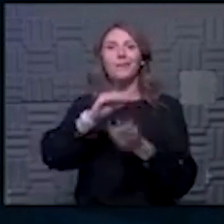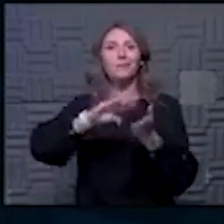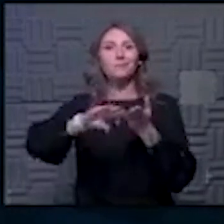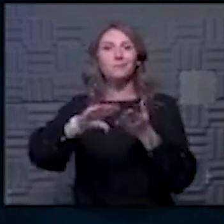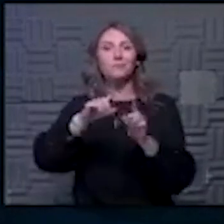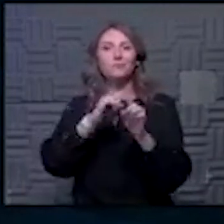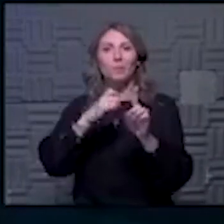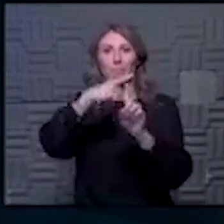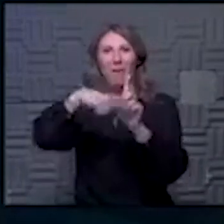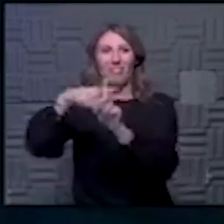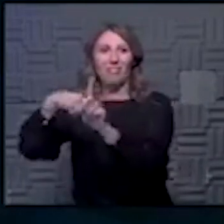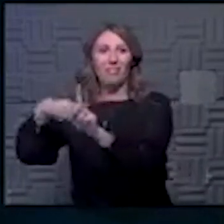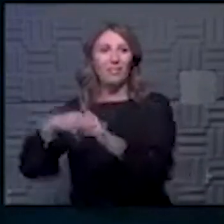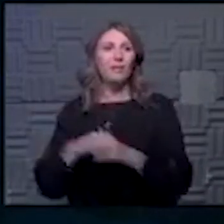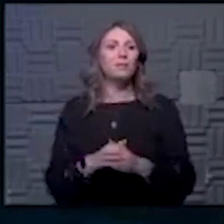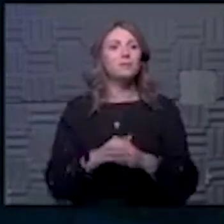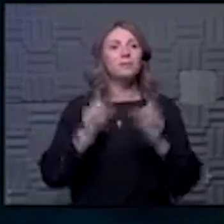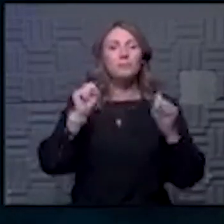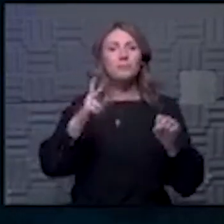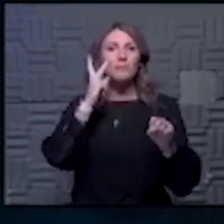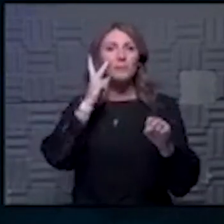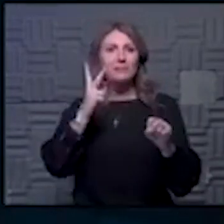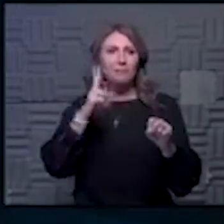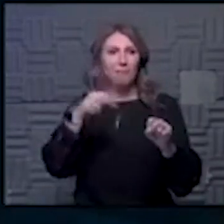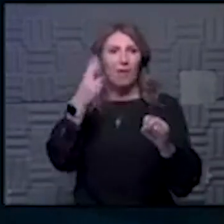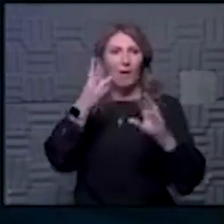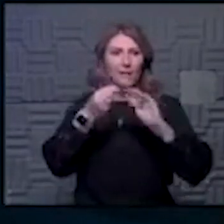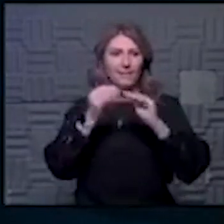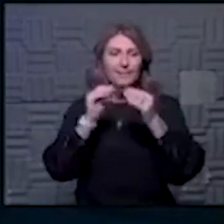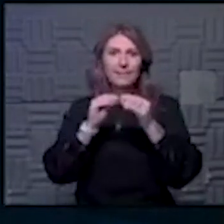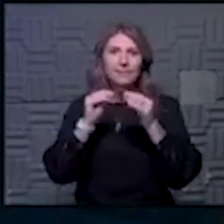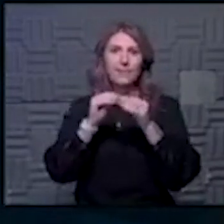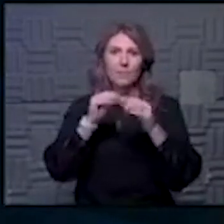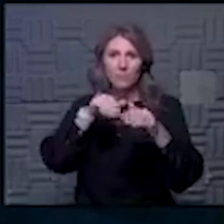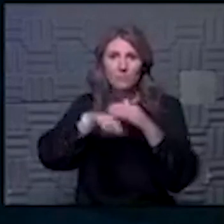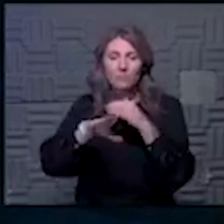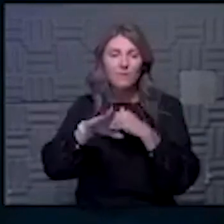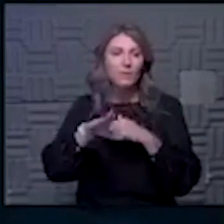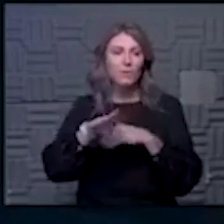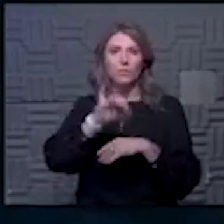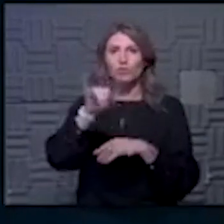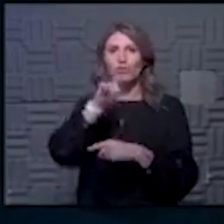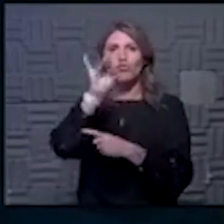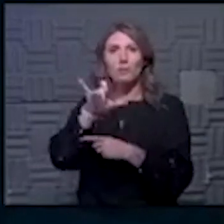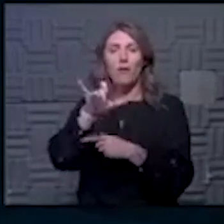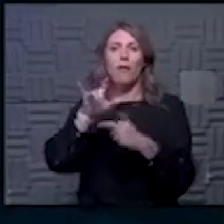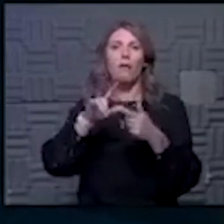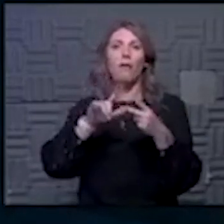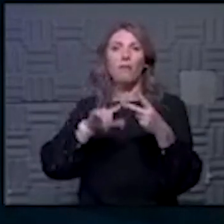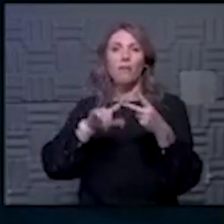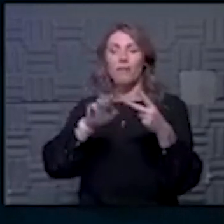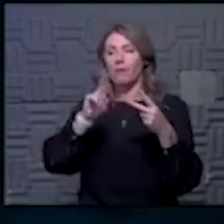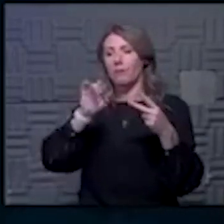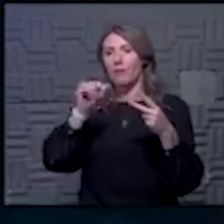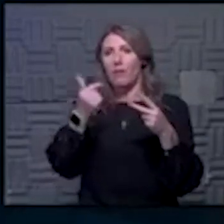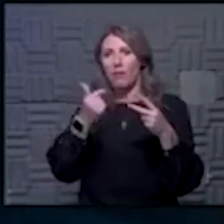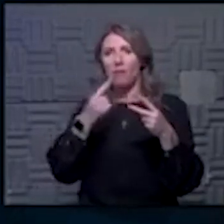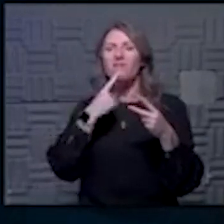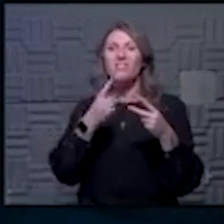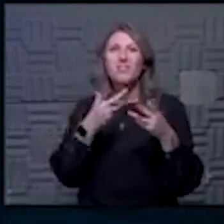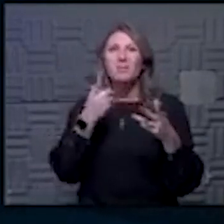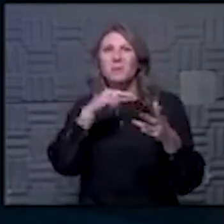month. And as you can see, our highest numbers of admissions came in July and August, and we were down slightly